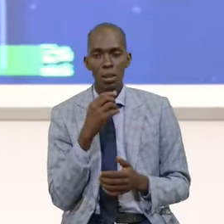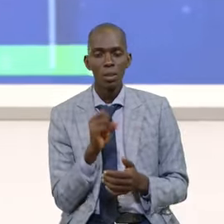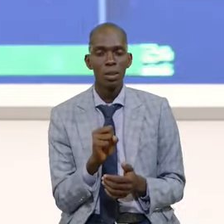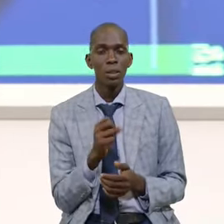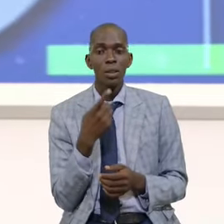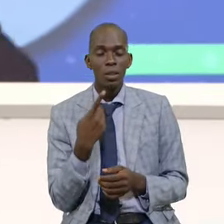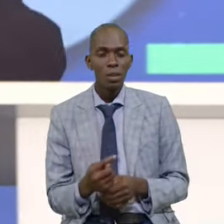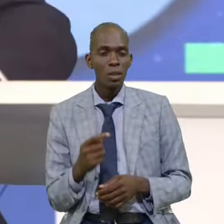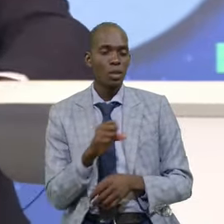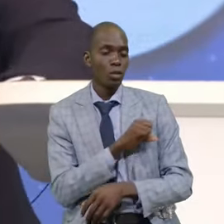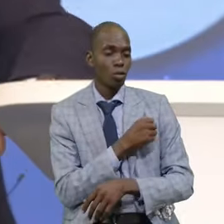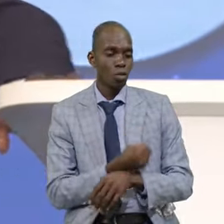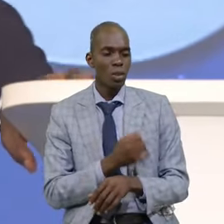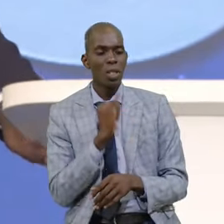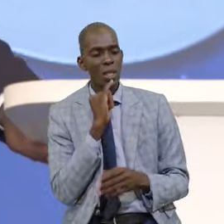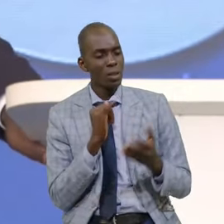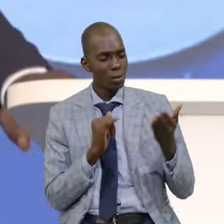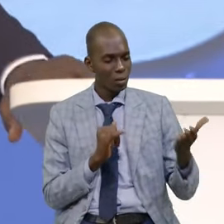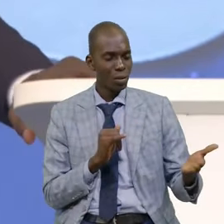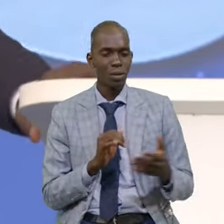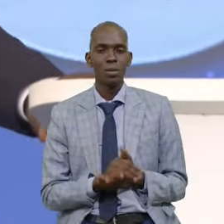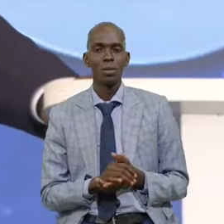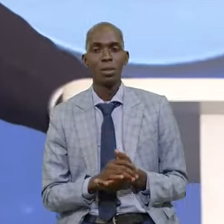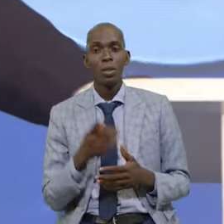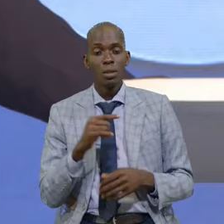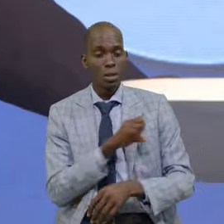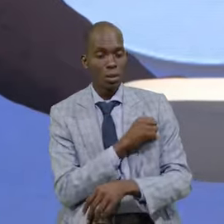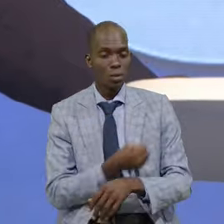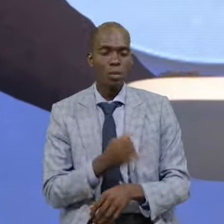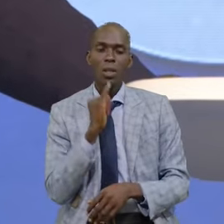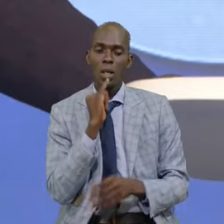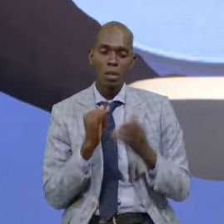strength is there. The strength is there.